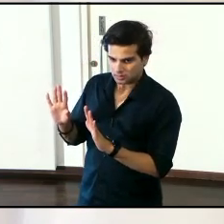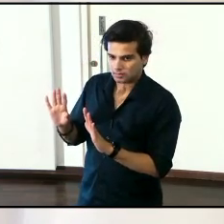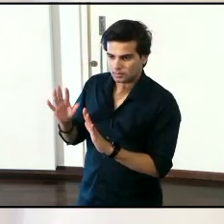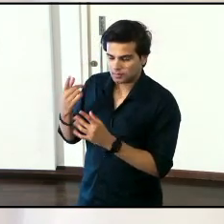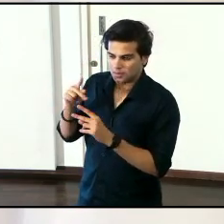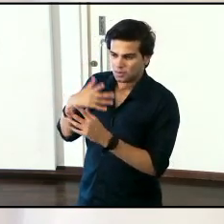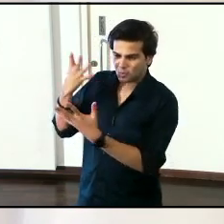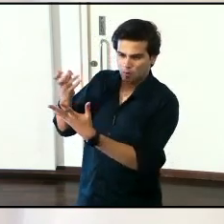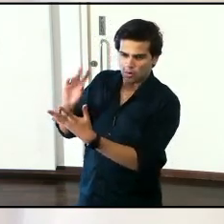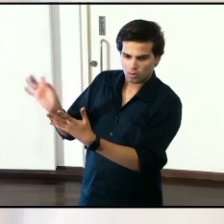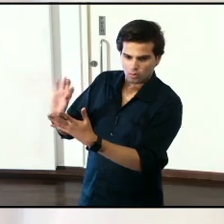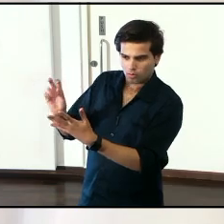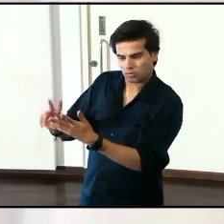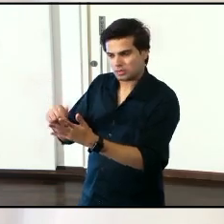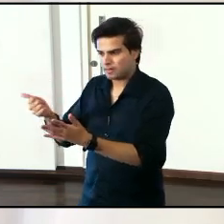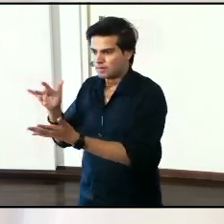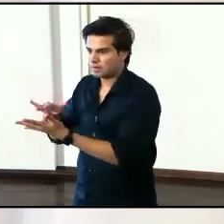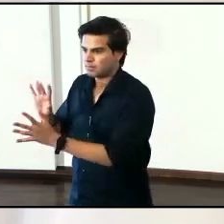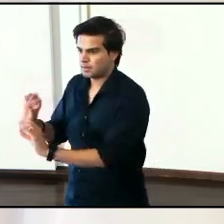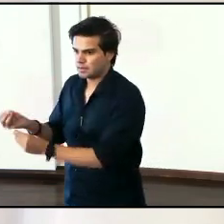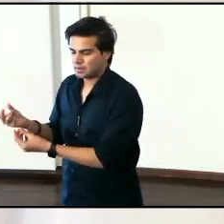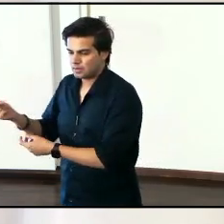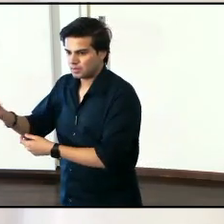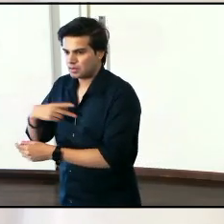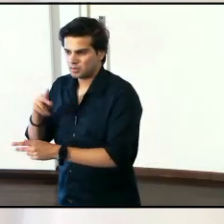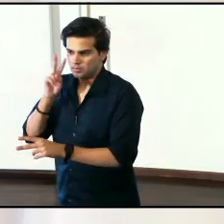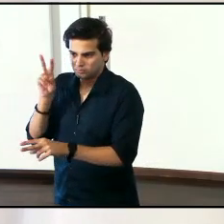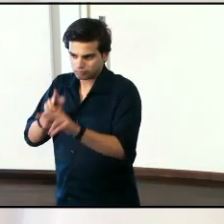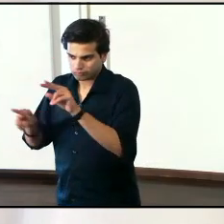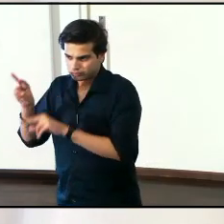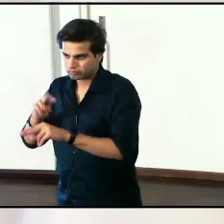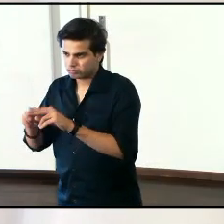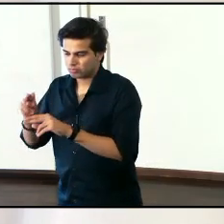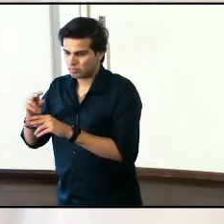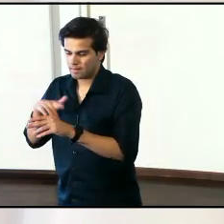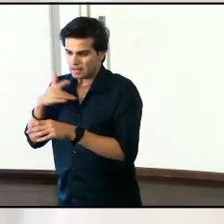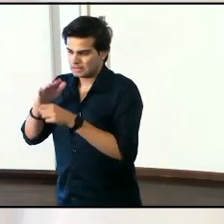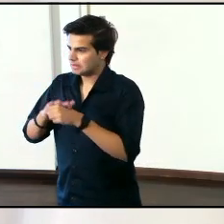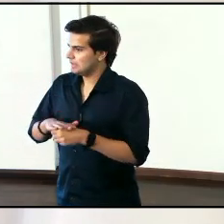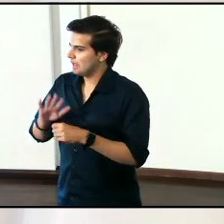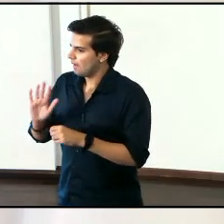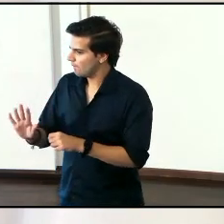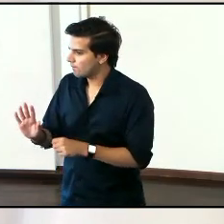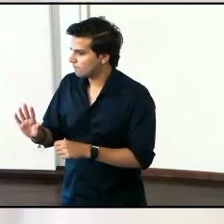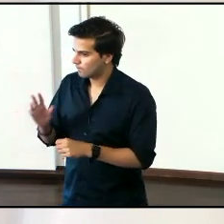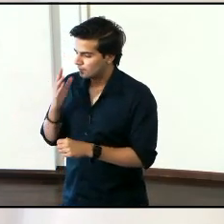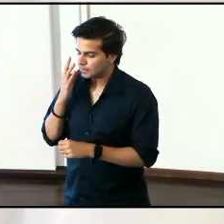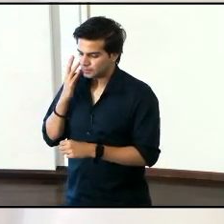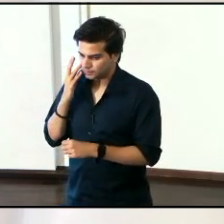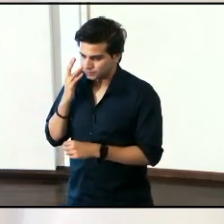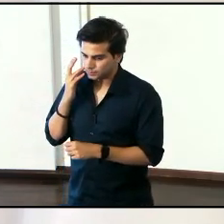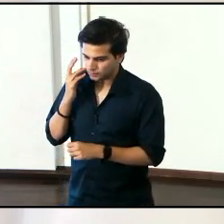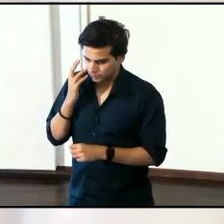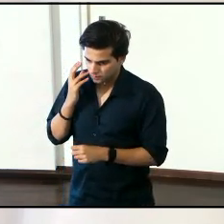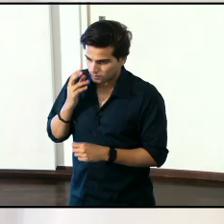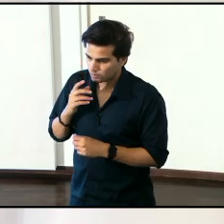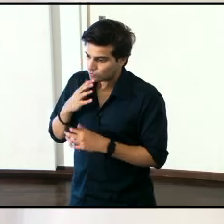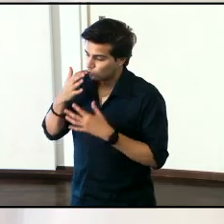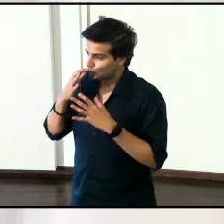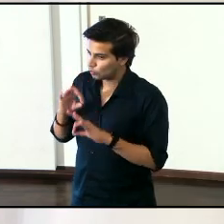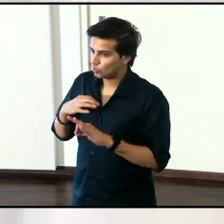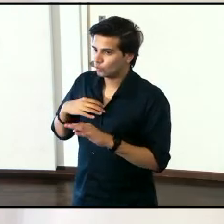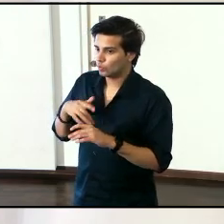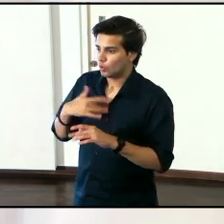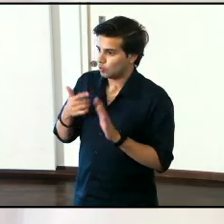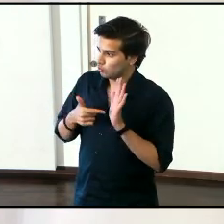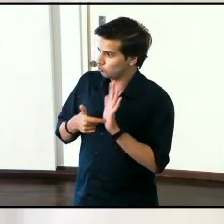it there, right? The reason why you pull those things down is precisely because you want to actually pretend,